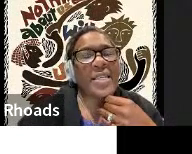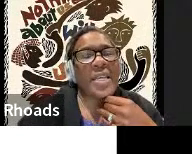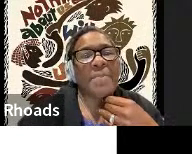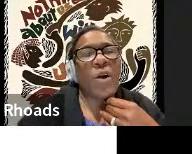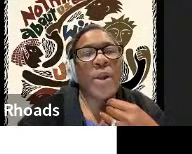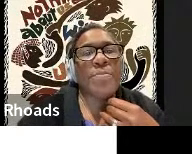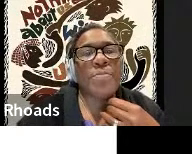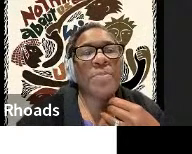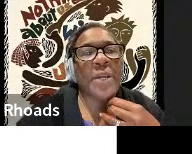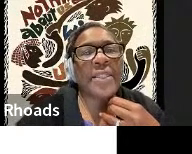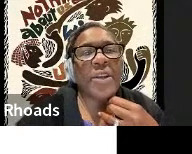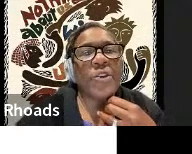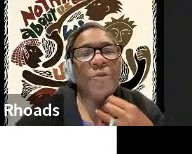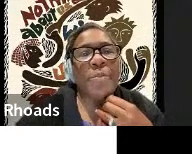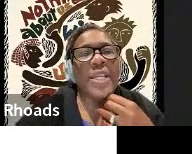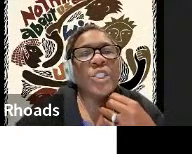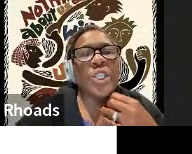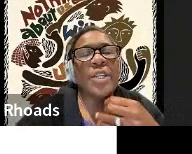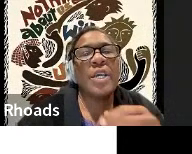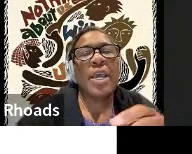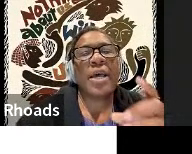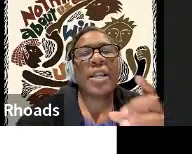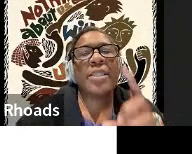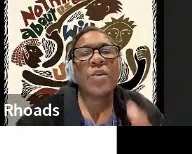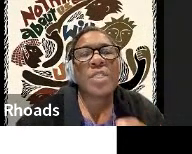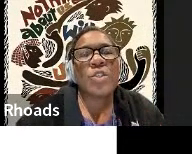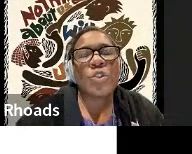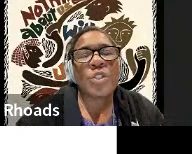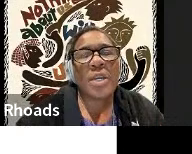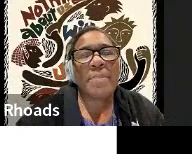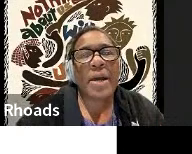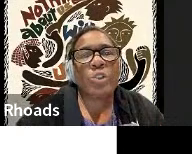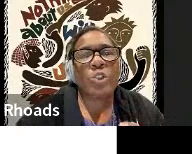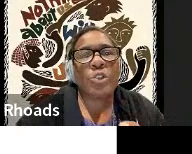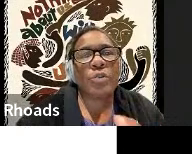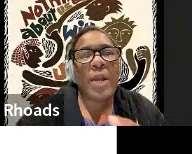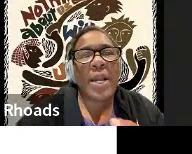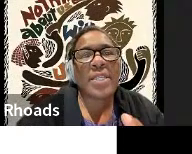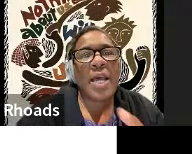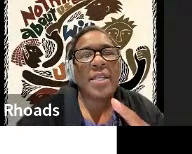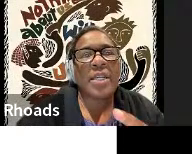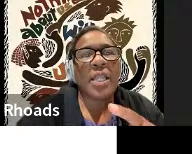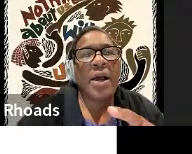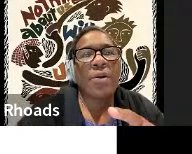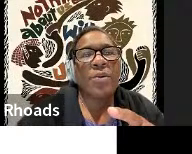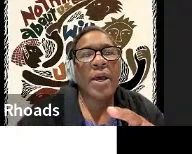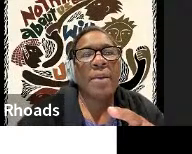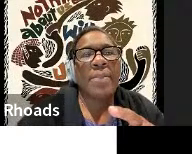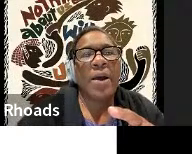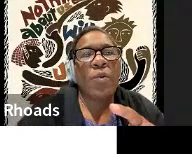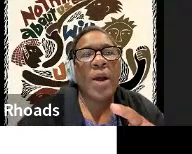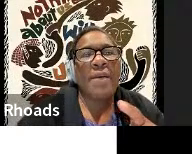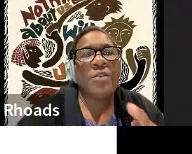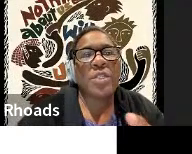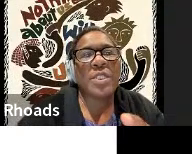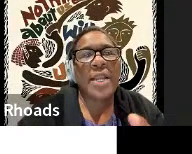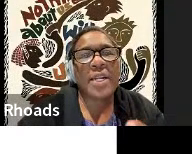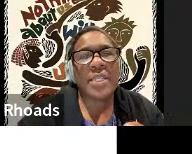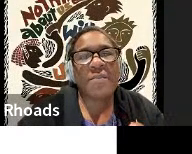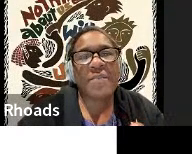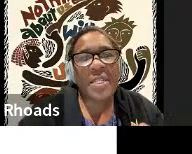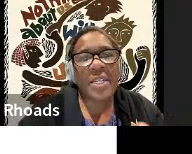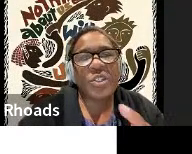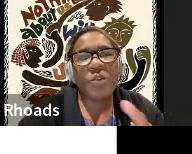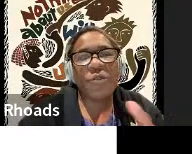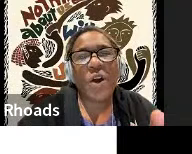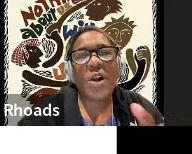and asking about where people get their information. And I think what's interesting about your right-sided cloud about why have you decided not